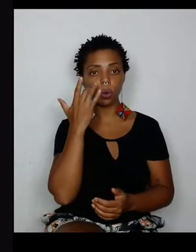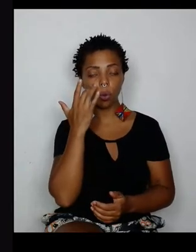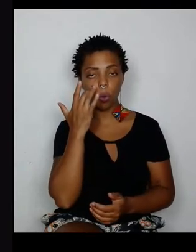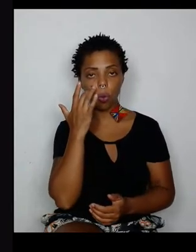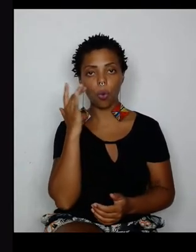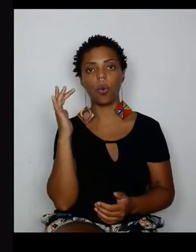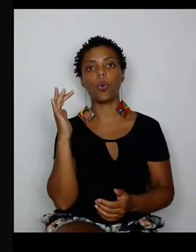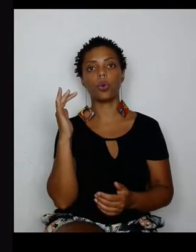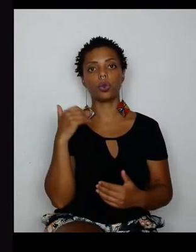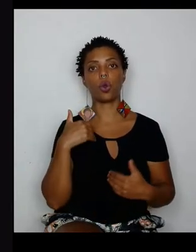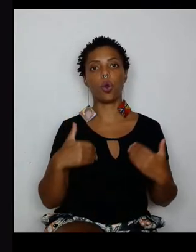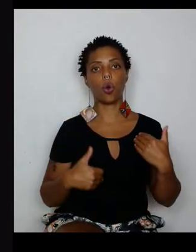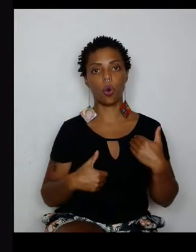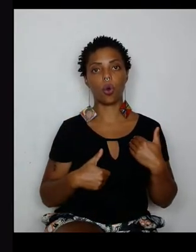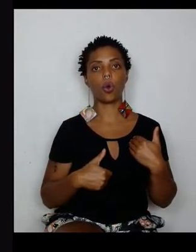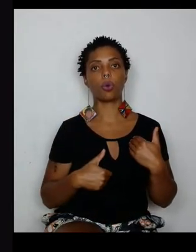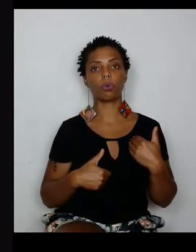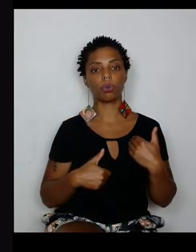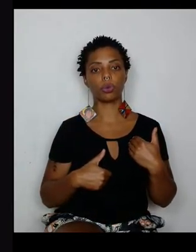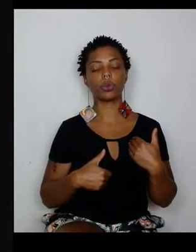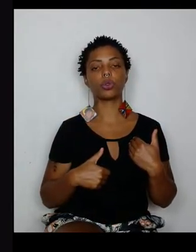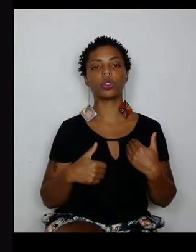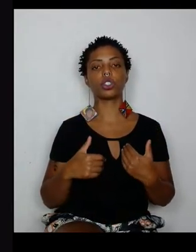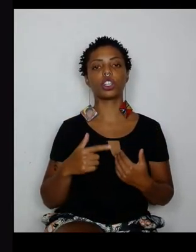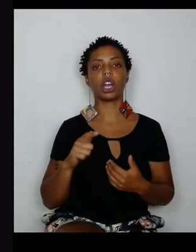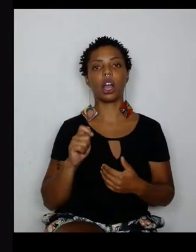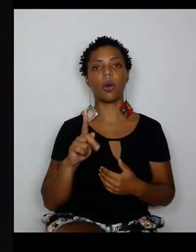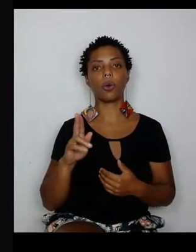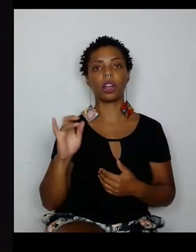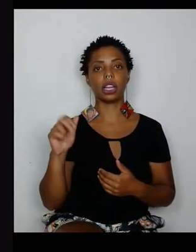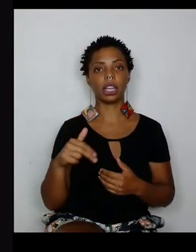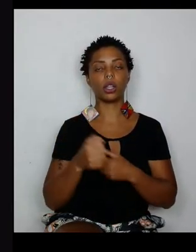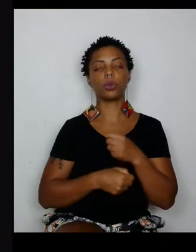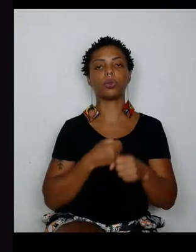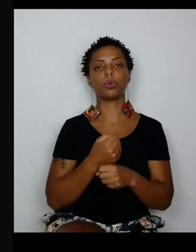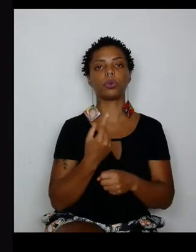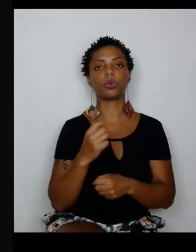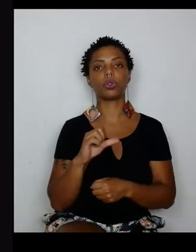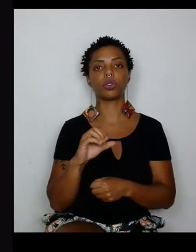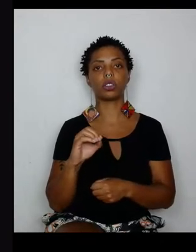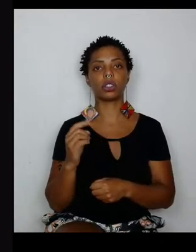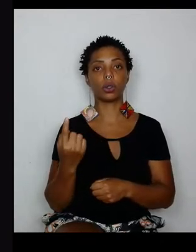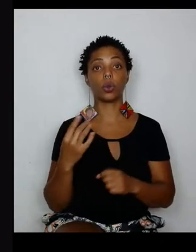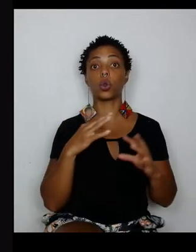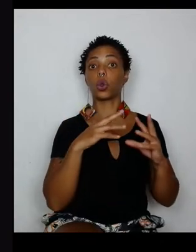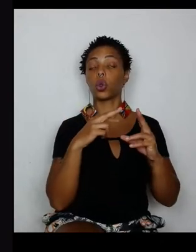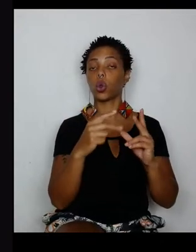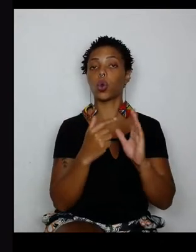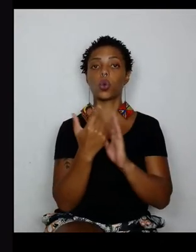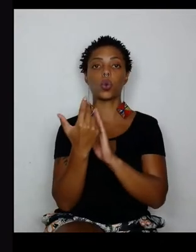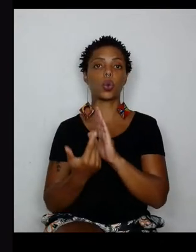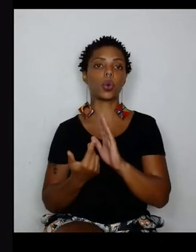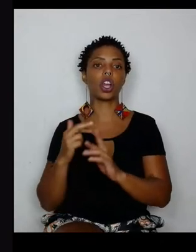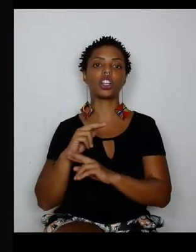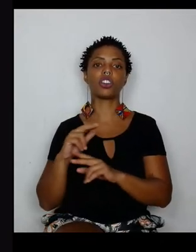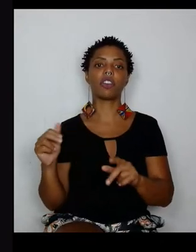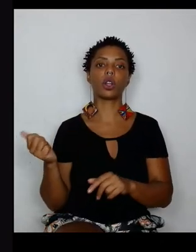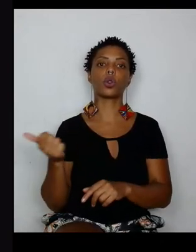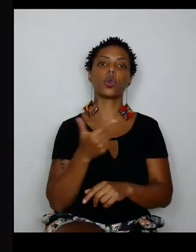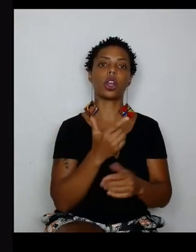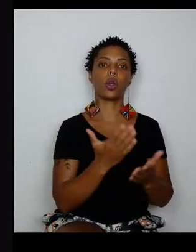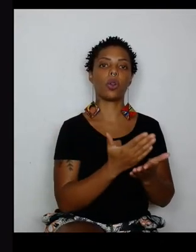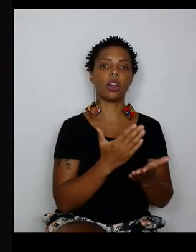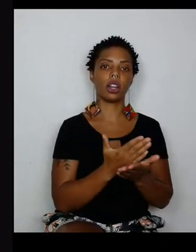representations of this painting are different in books so i'm just putting two together to